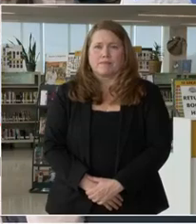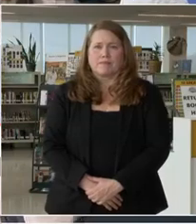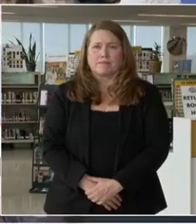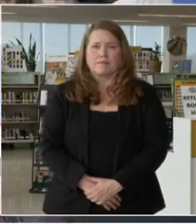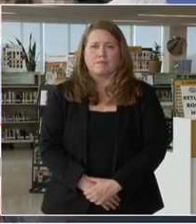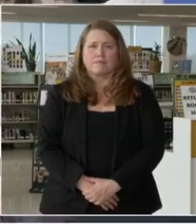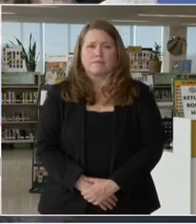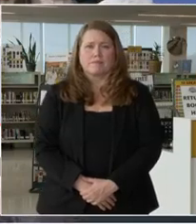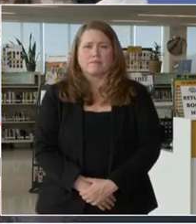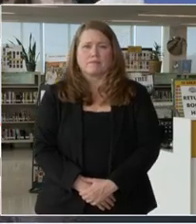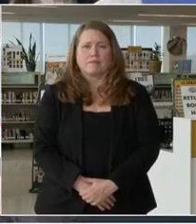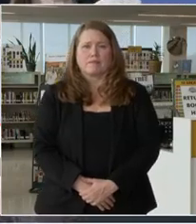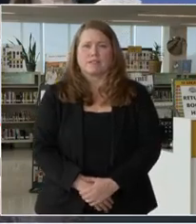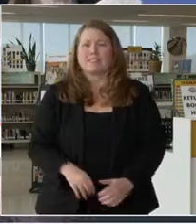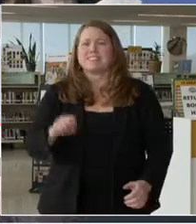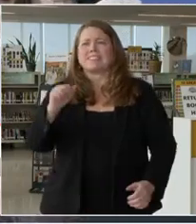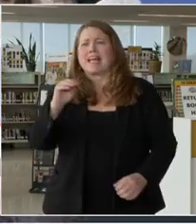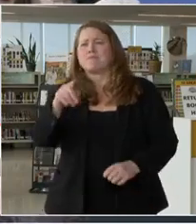little too old,